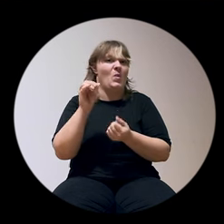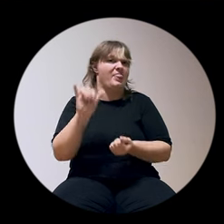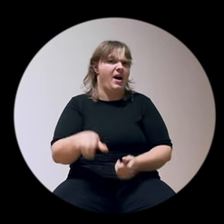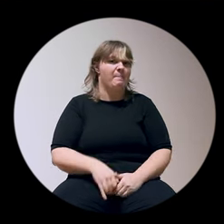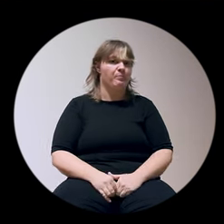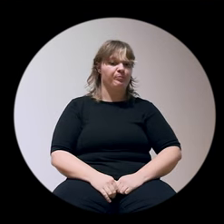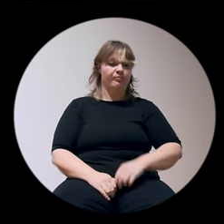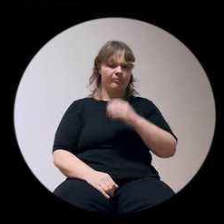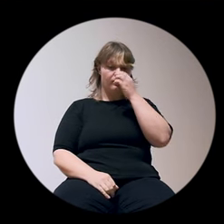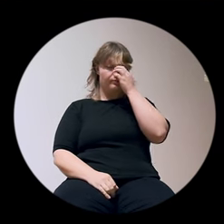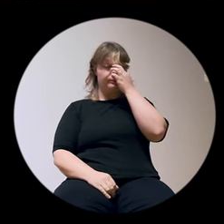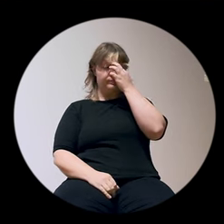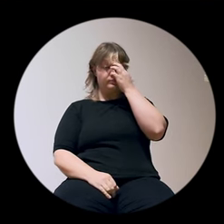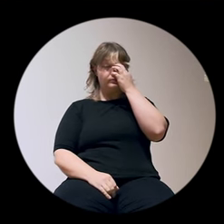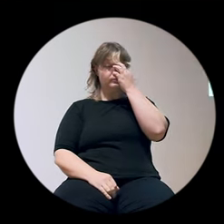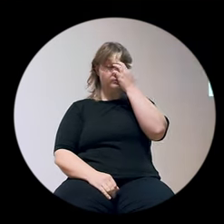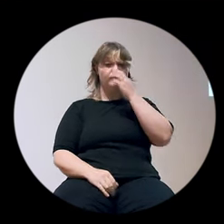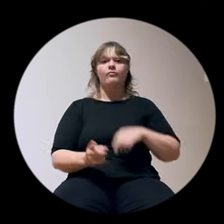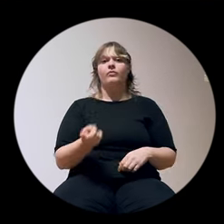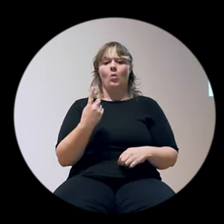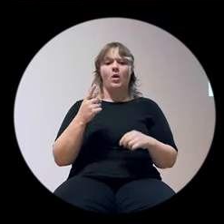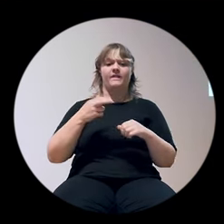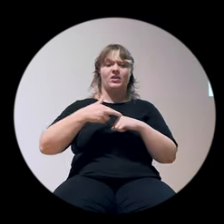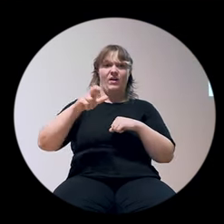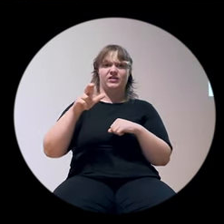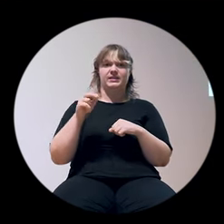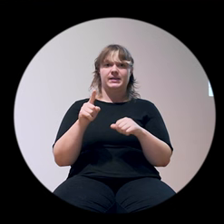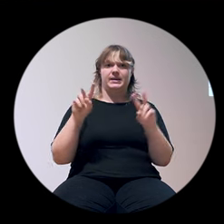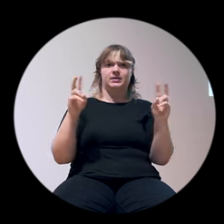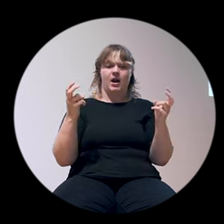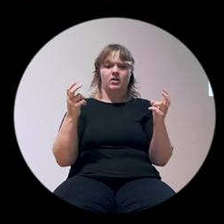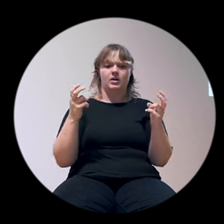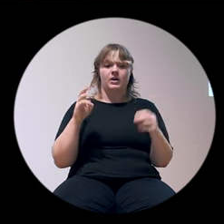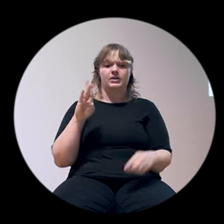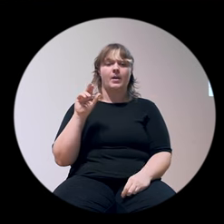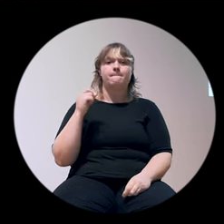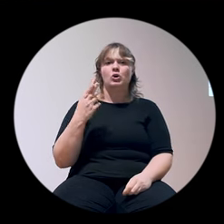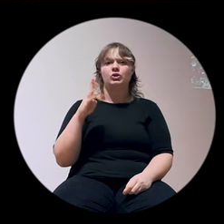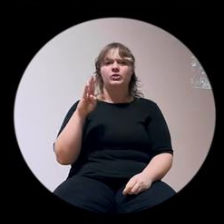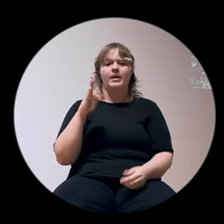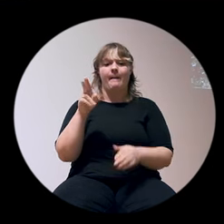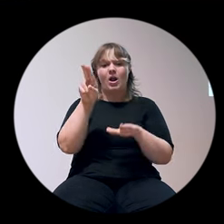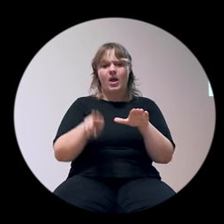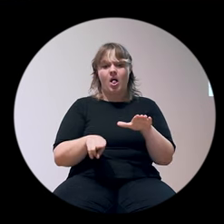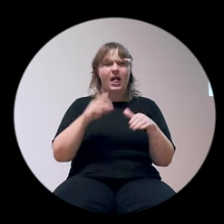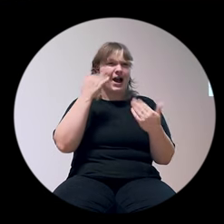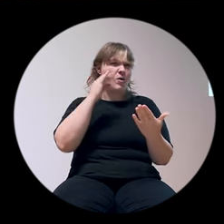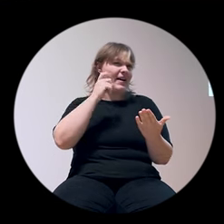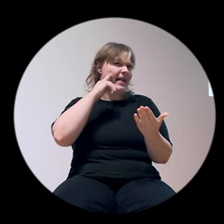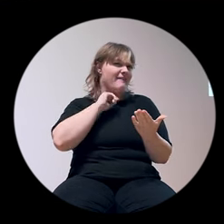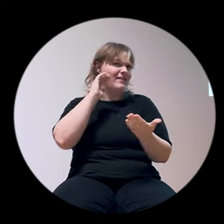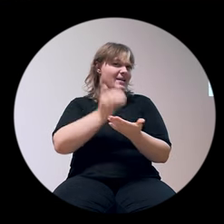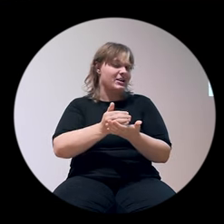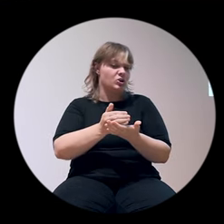One of the references in this title is a bush burial, and I don't think I have an image of that piece